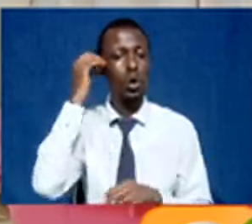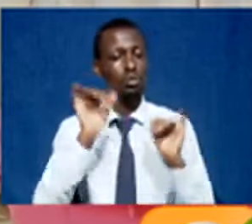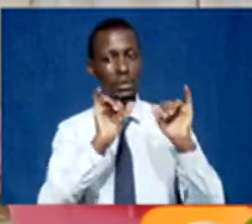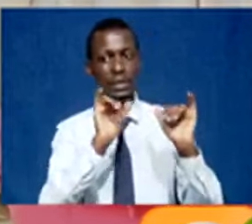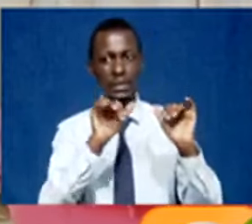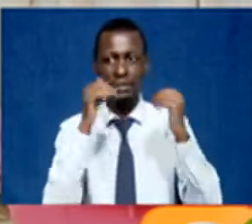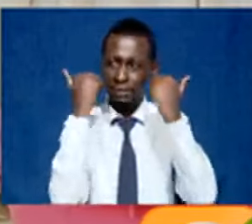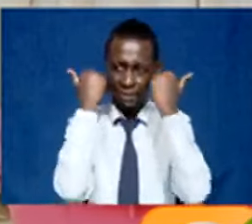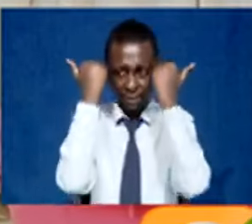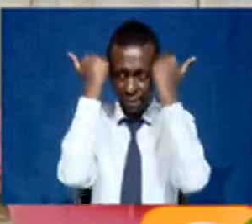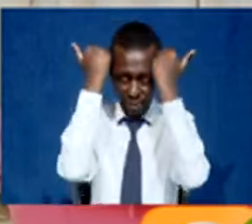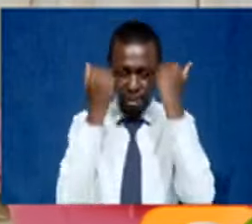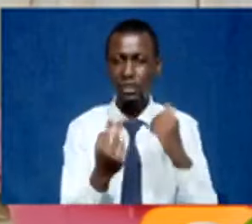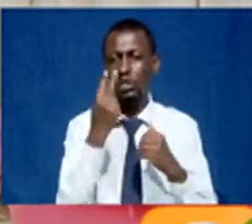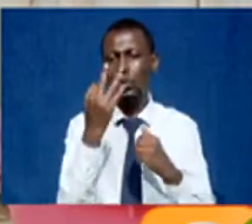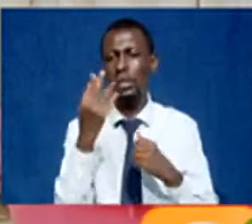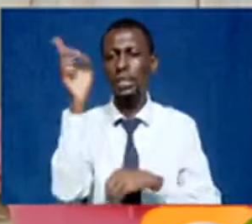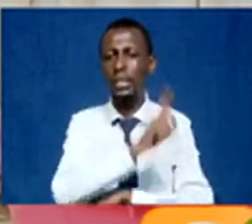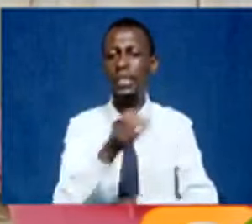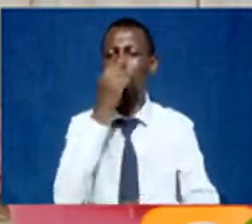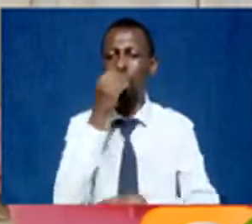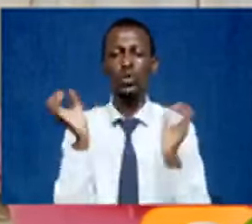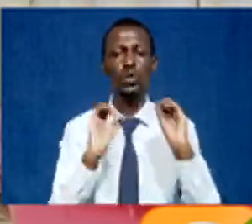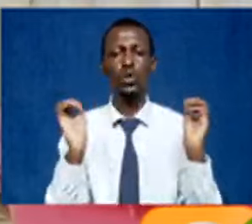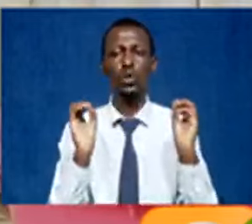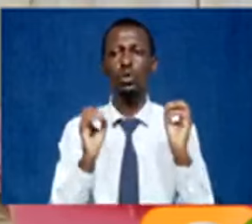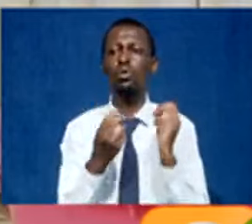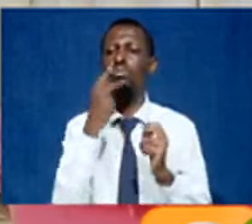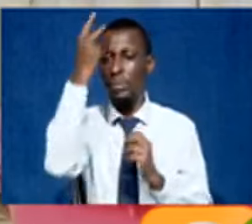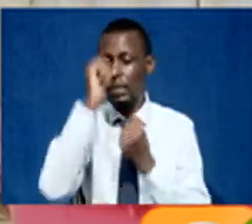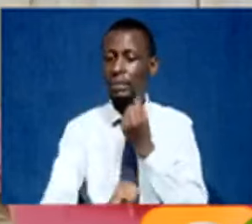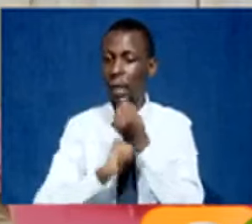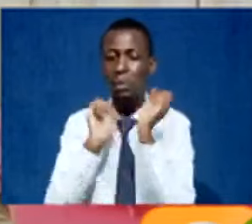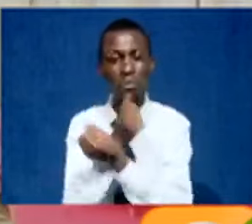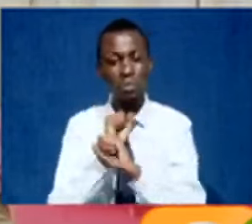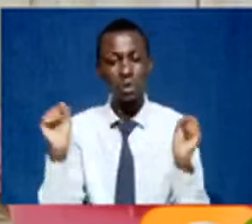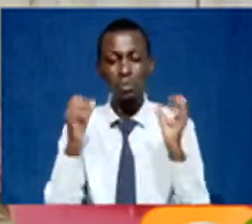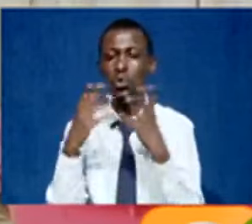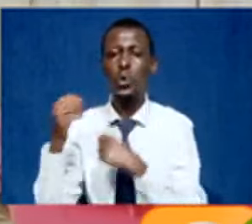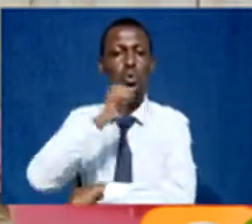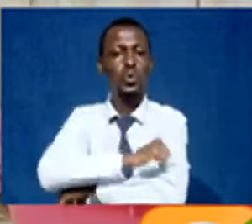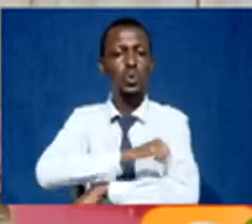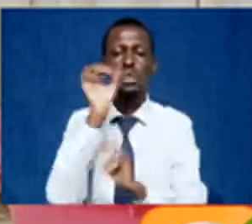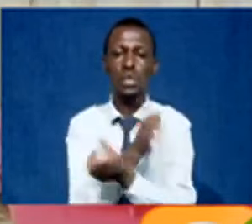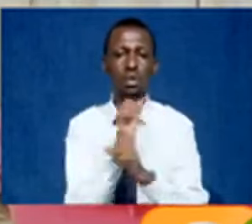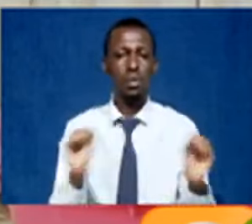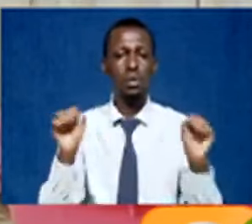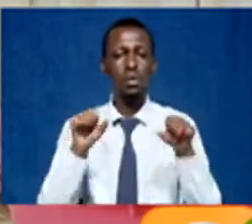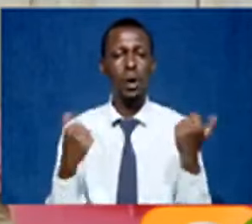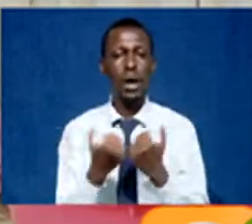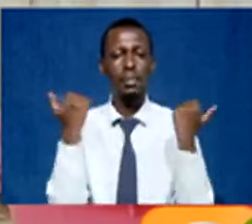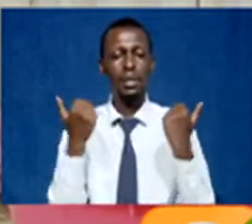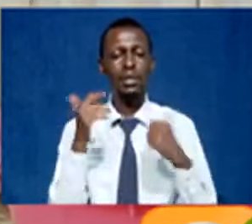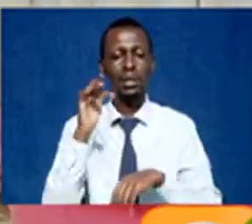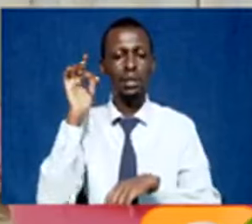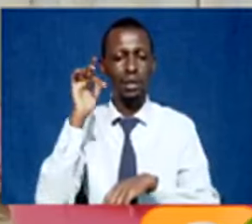tatu hakuli, anaona kabisa hata juu, anaona hatuna uwezo, so anaona hata enda shule. So hiyo anaona sana anaweza shikwa tanasa juu